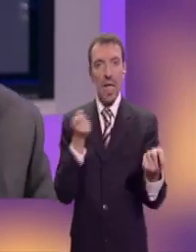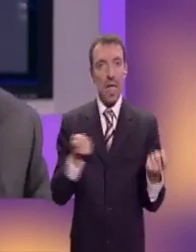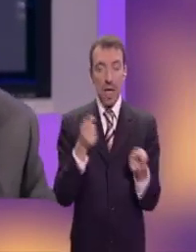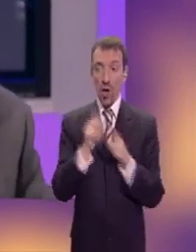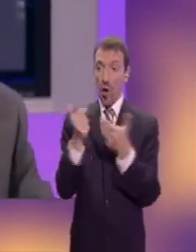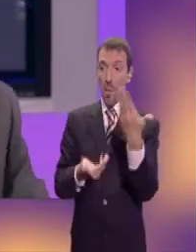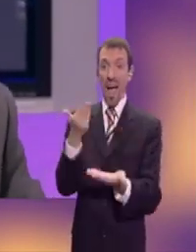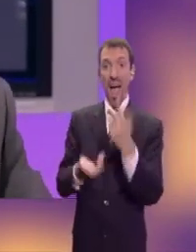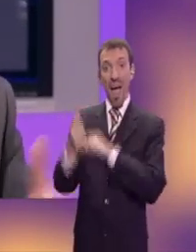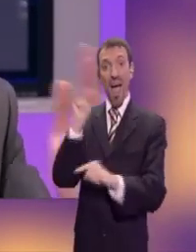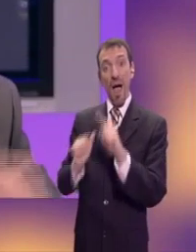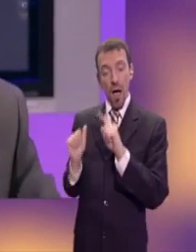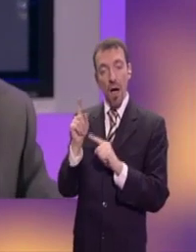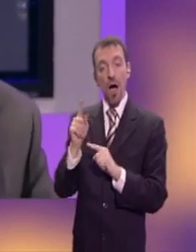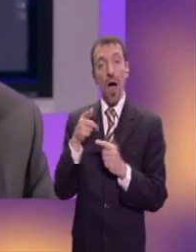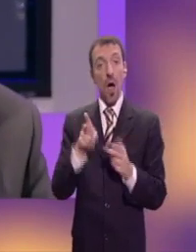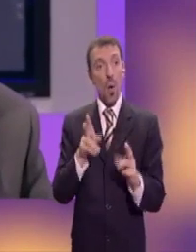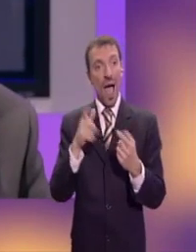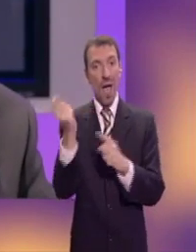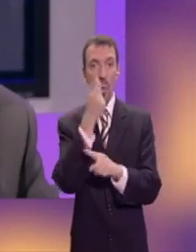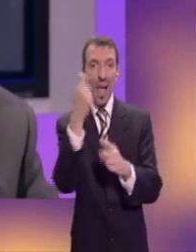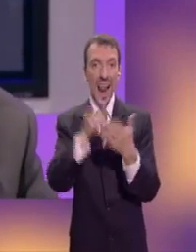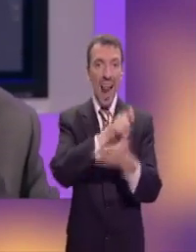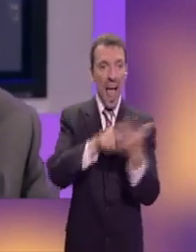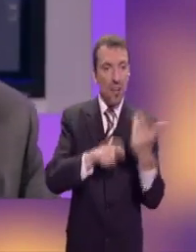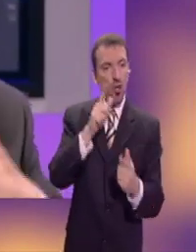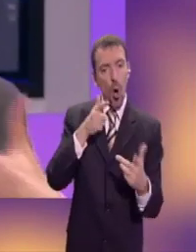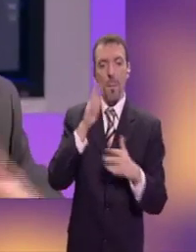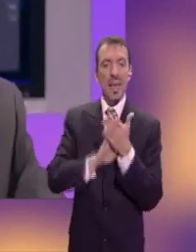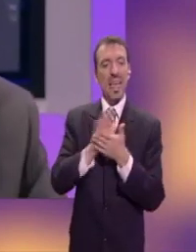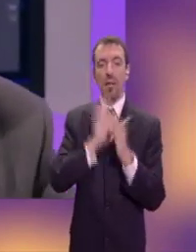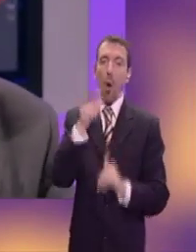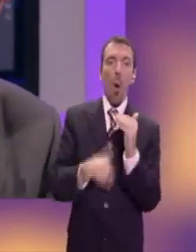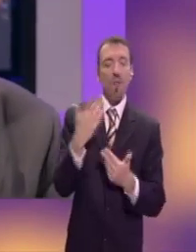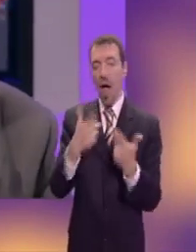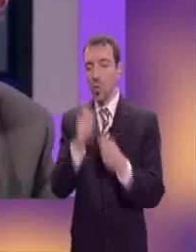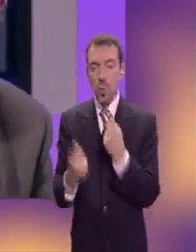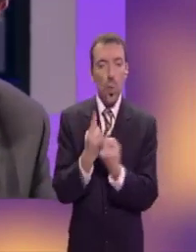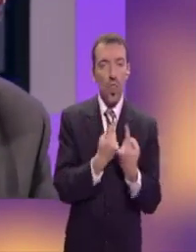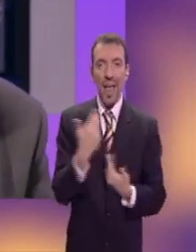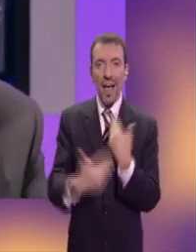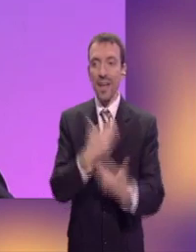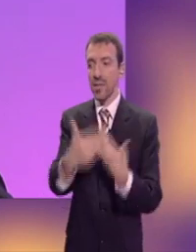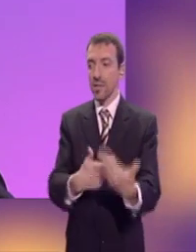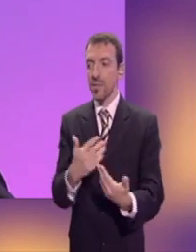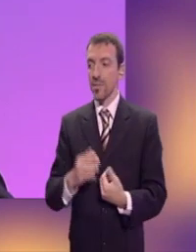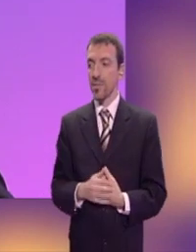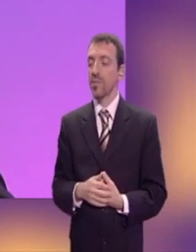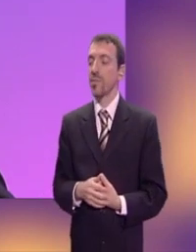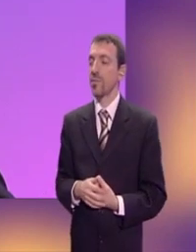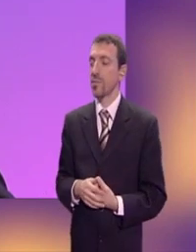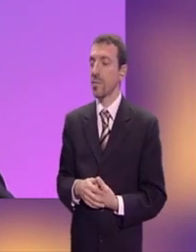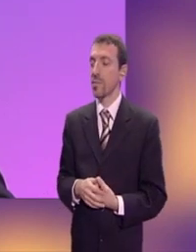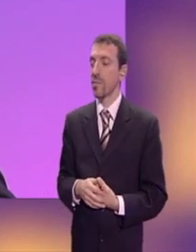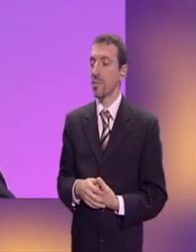previously organised. His way wins elections and he can get on and do things. I mean, presumably that would be broadly his defence. So what? I think that